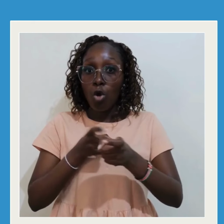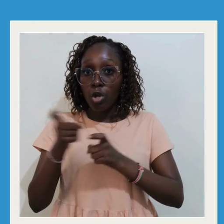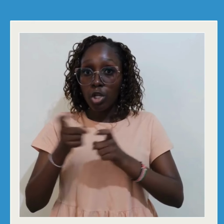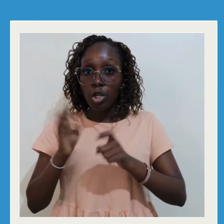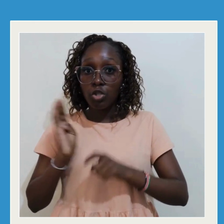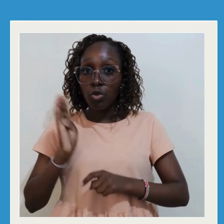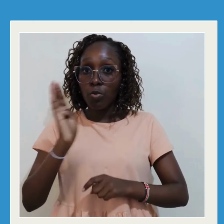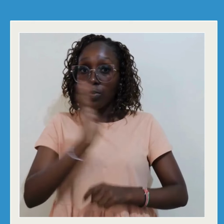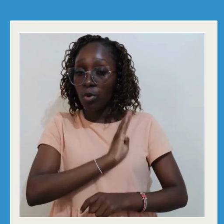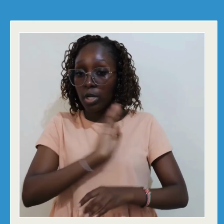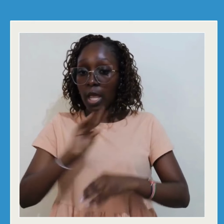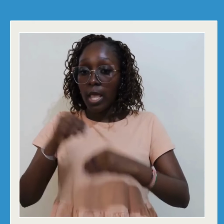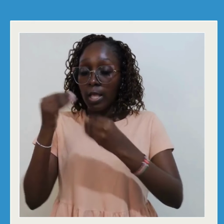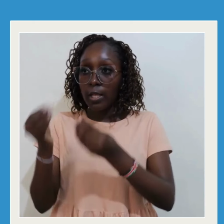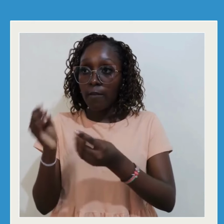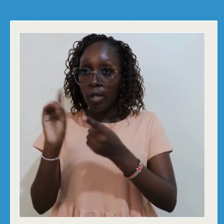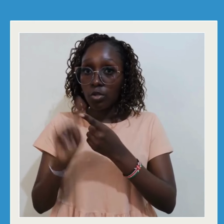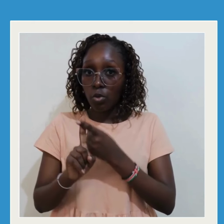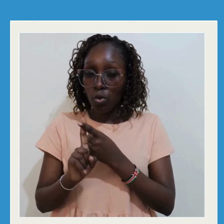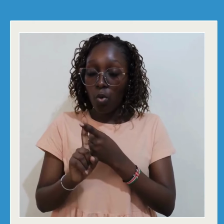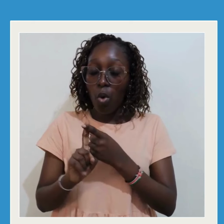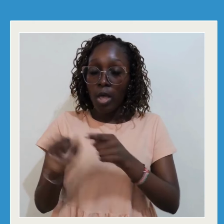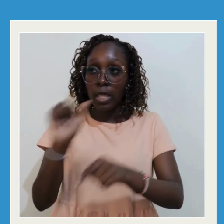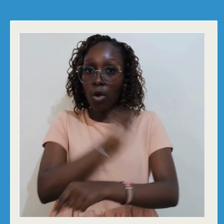the PBO Regulatory Authority.